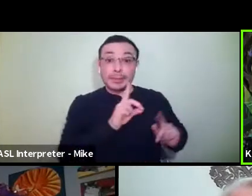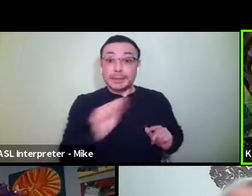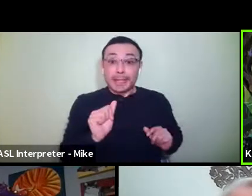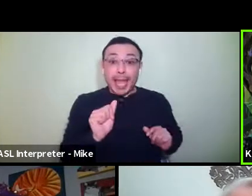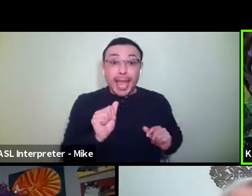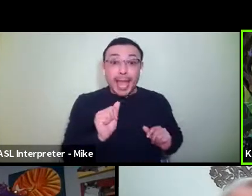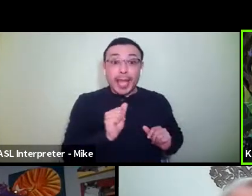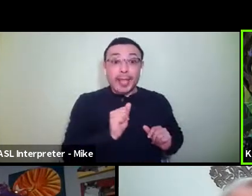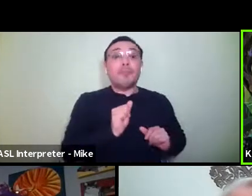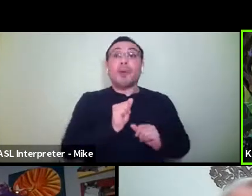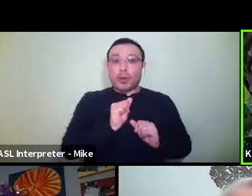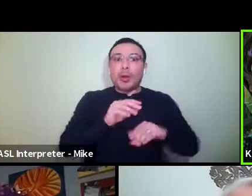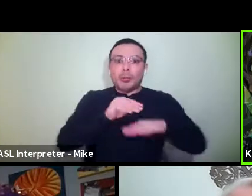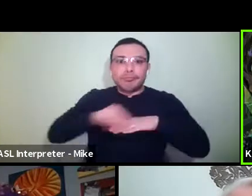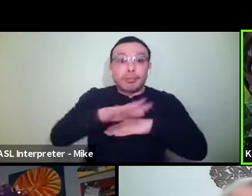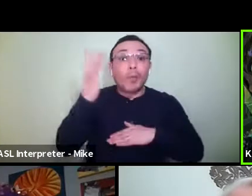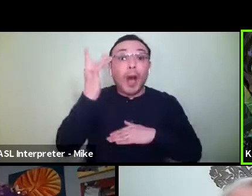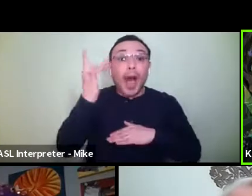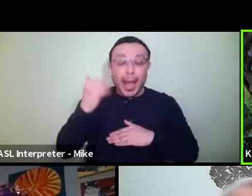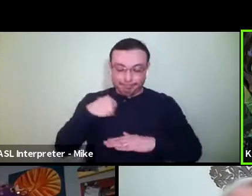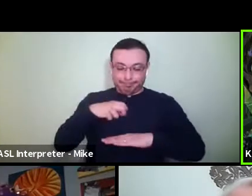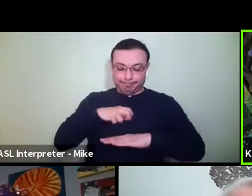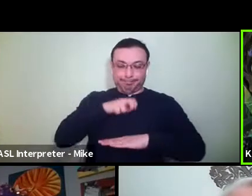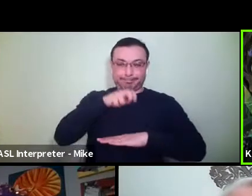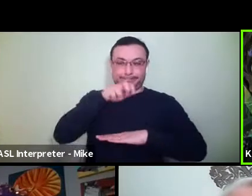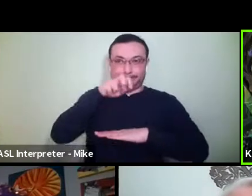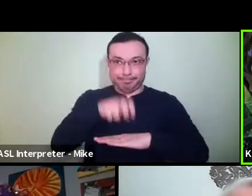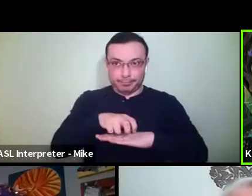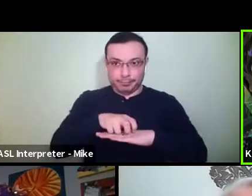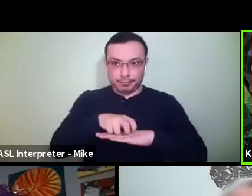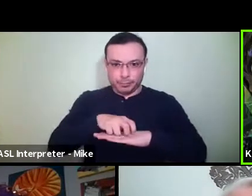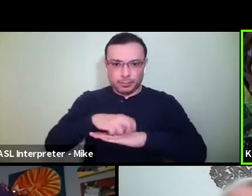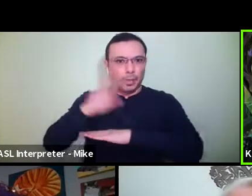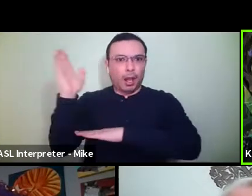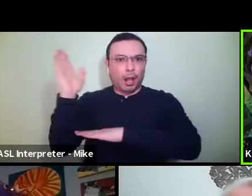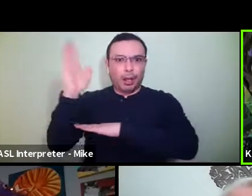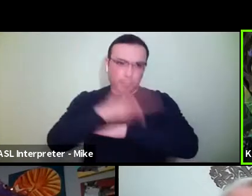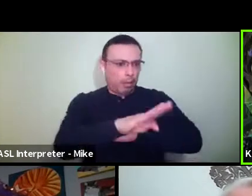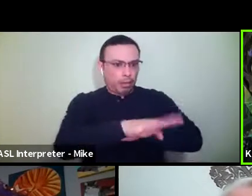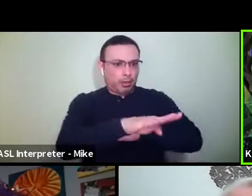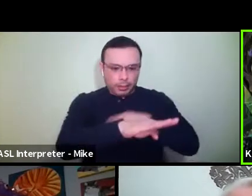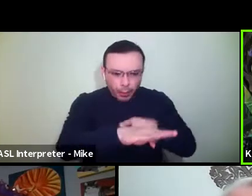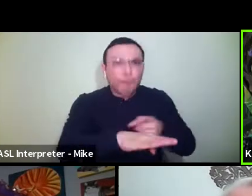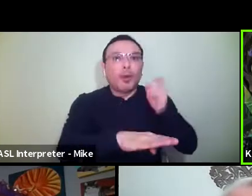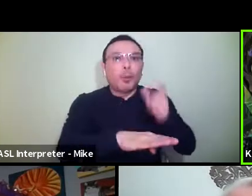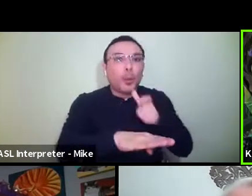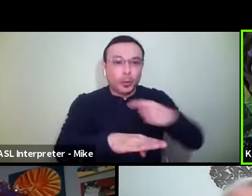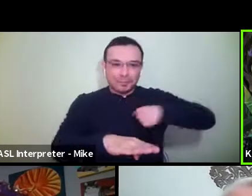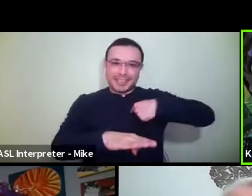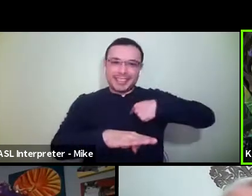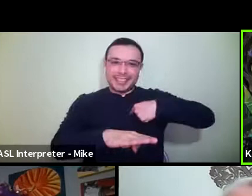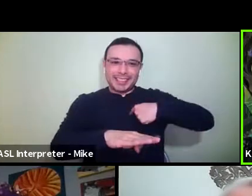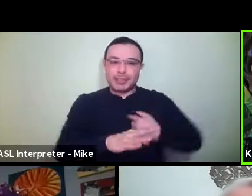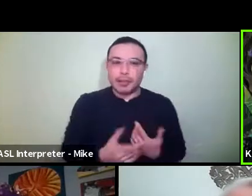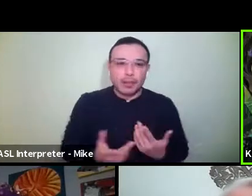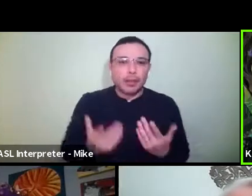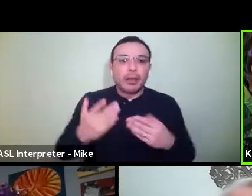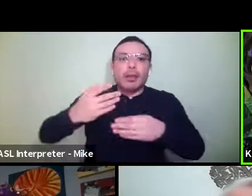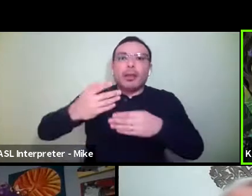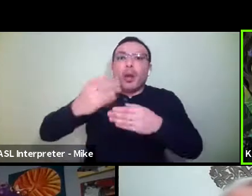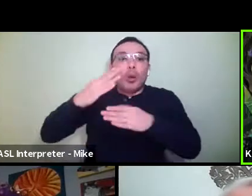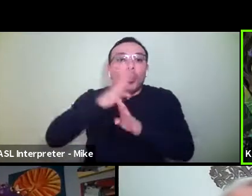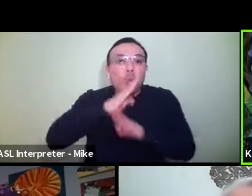happen. Wheelchair ramps get built, automatic door openers get installed, quiet rooms at conferences get